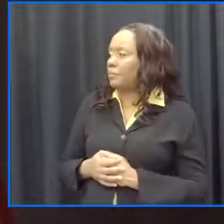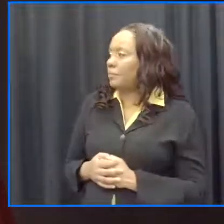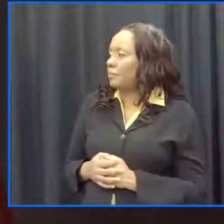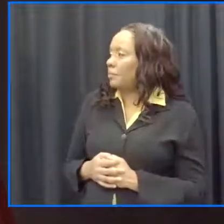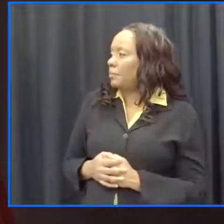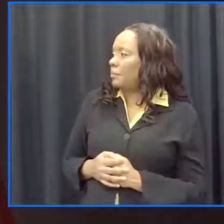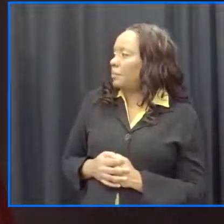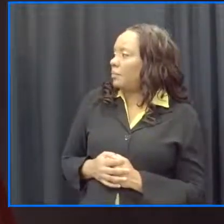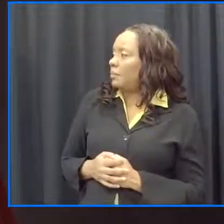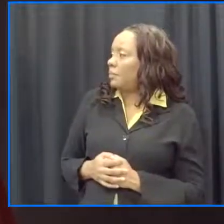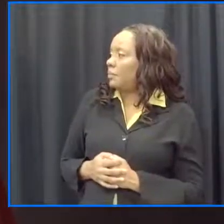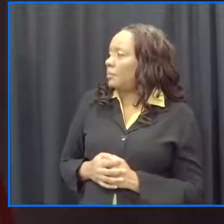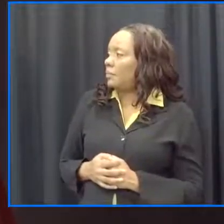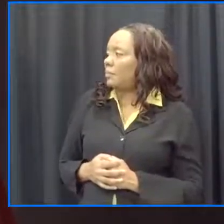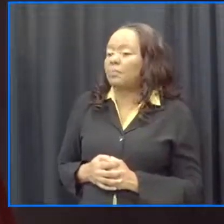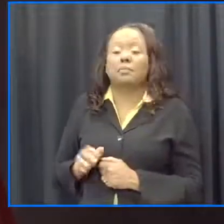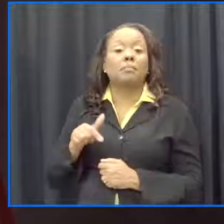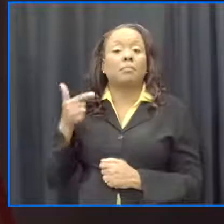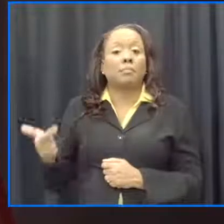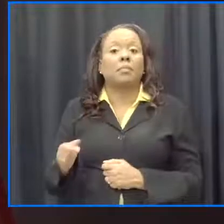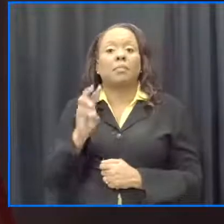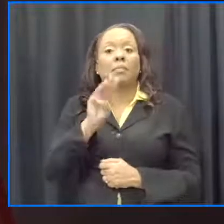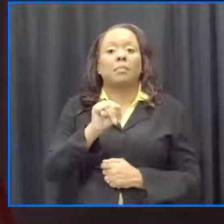Mr. Adriel Brathwaite, QC.